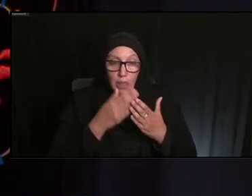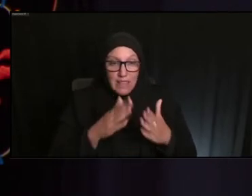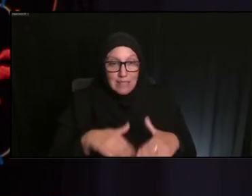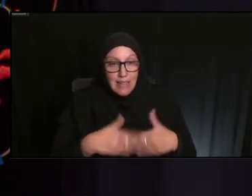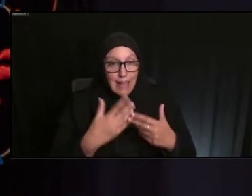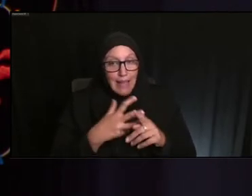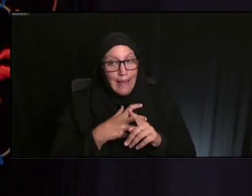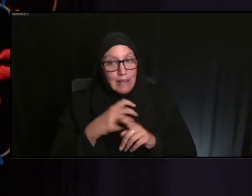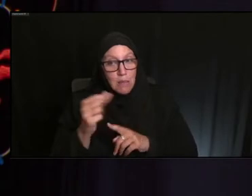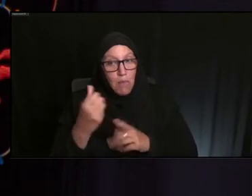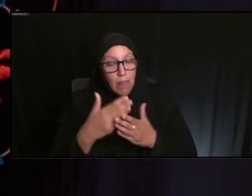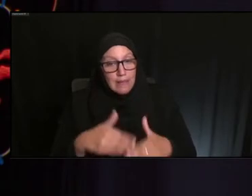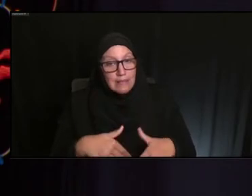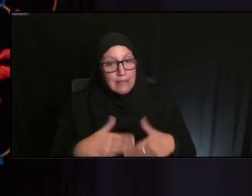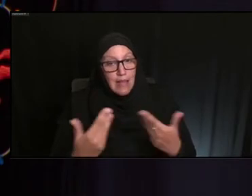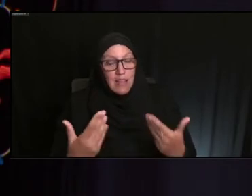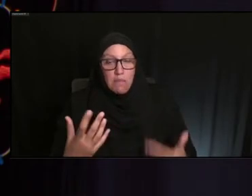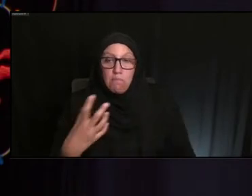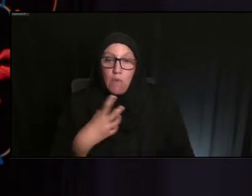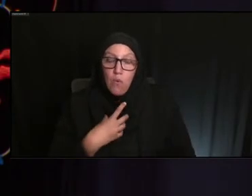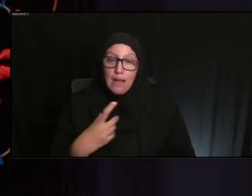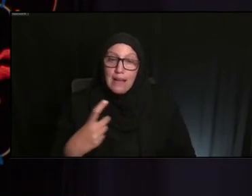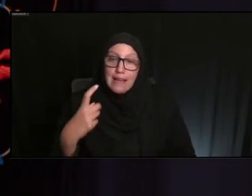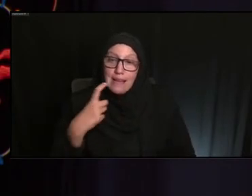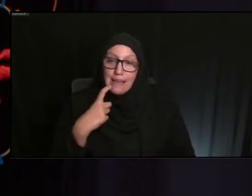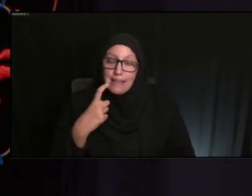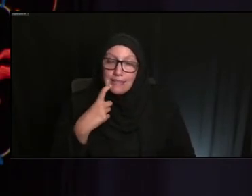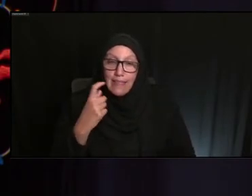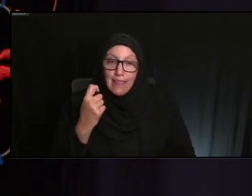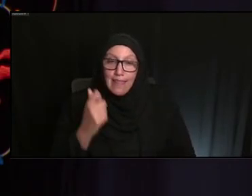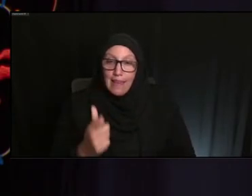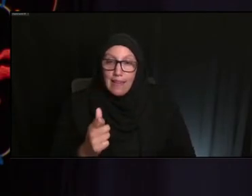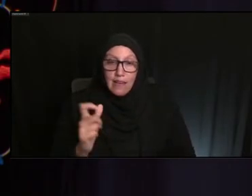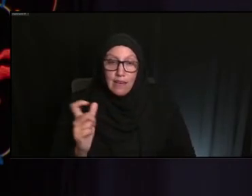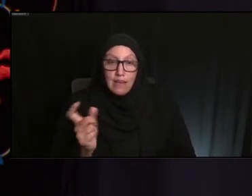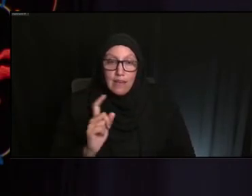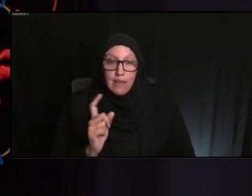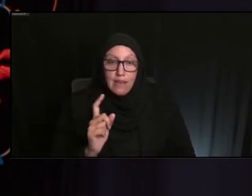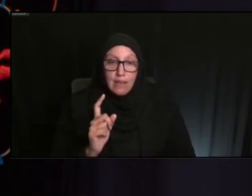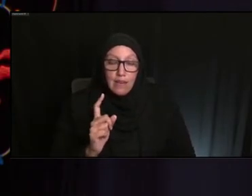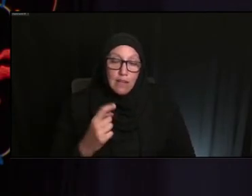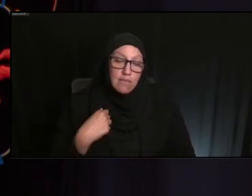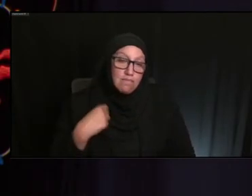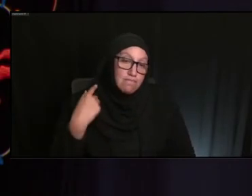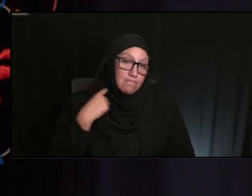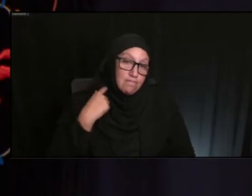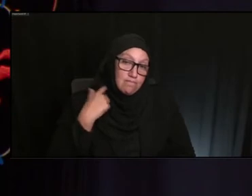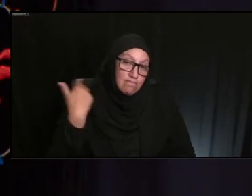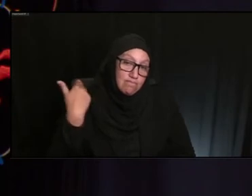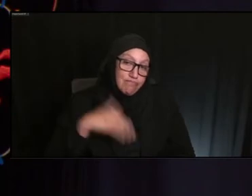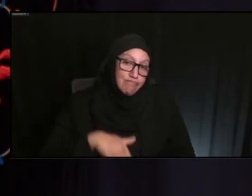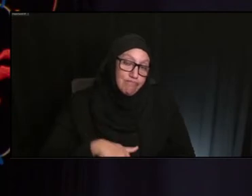was easier. Then what? He's saying, what is the opposite of this? Then my neck to be struck,